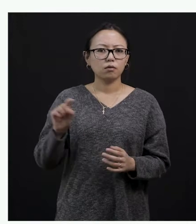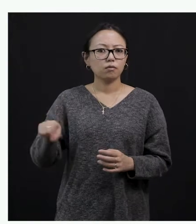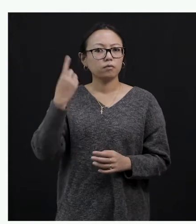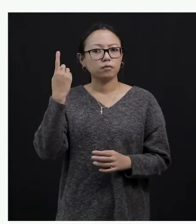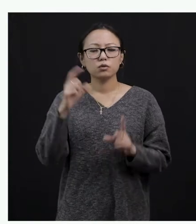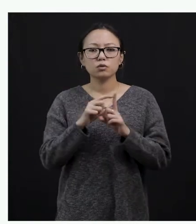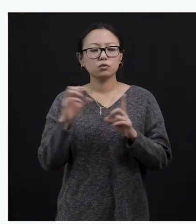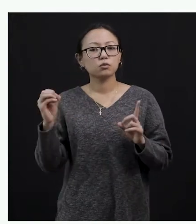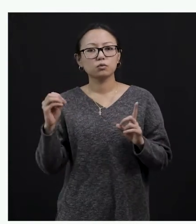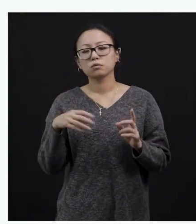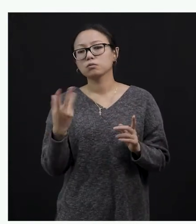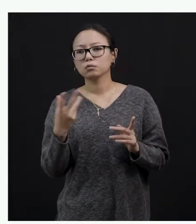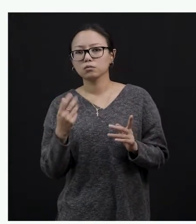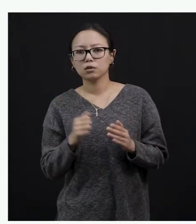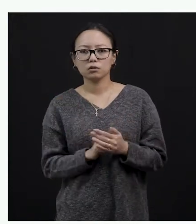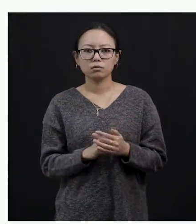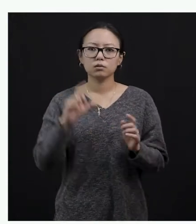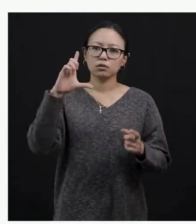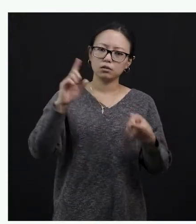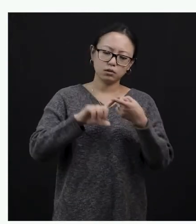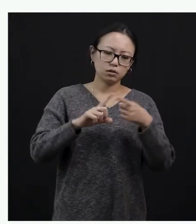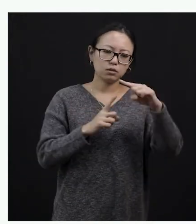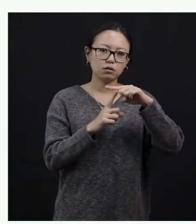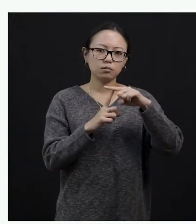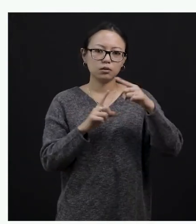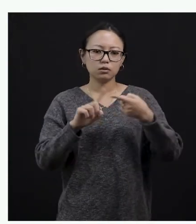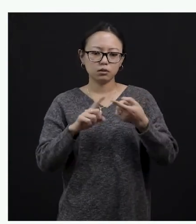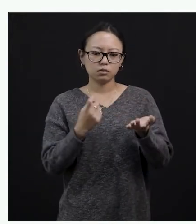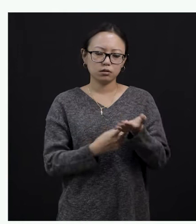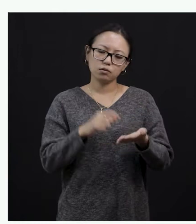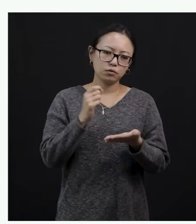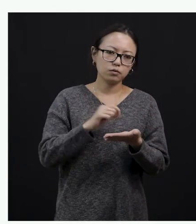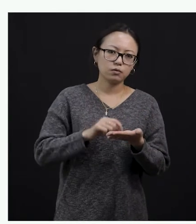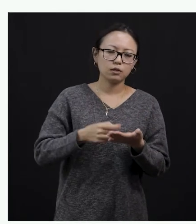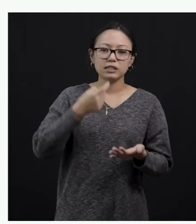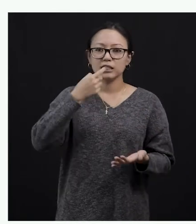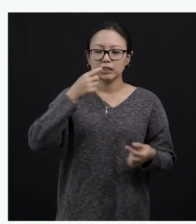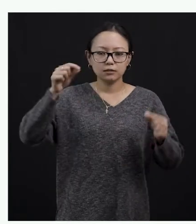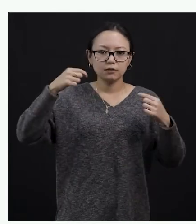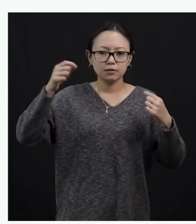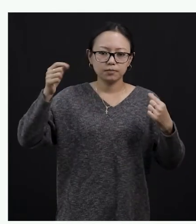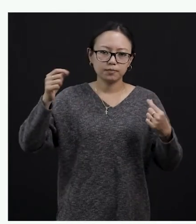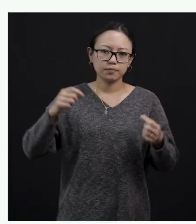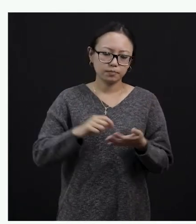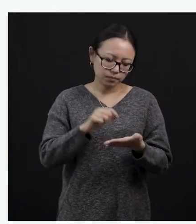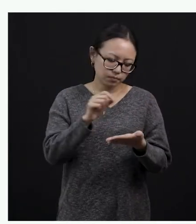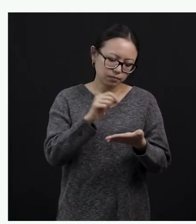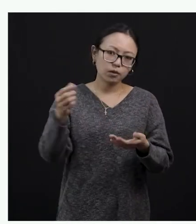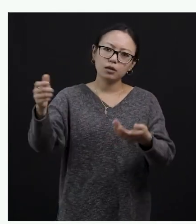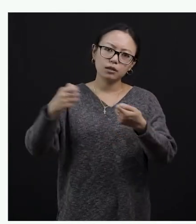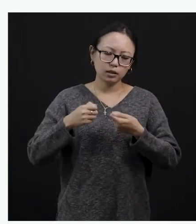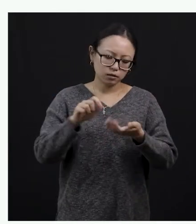do is she needs to write the letter in a clean piece of paper. So whatever she have to write, she